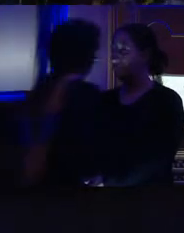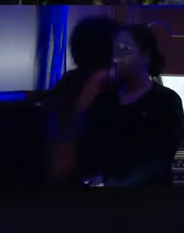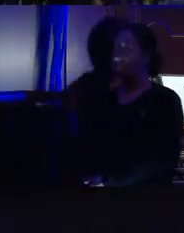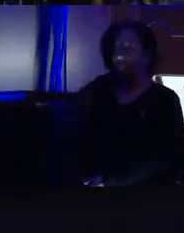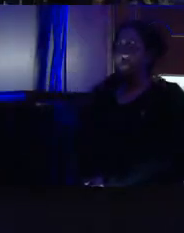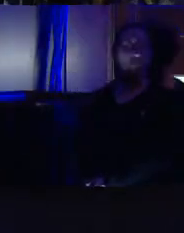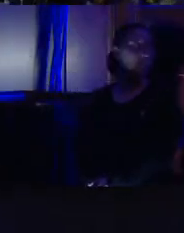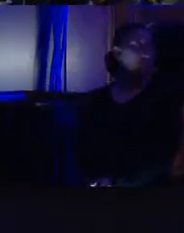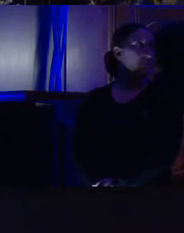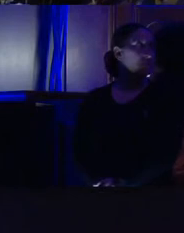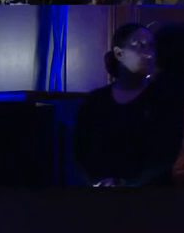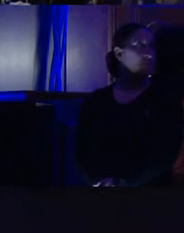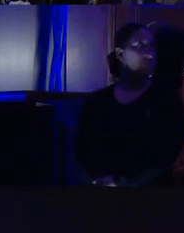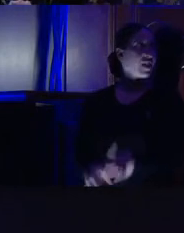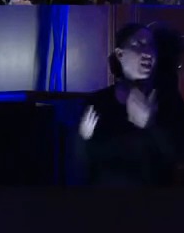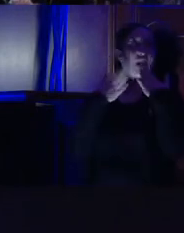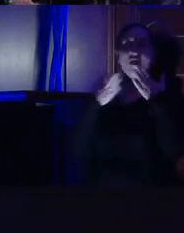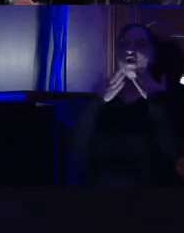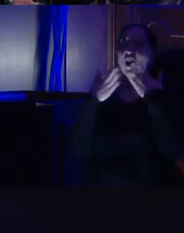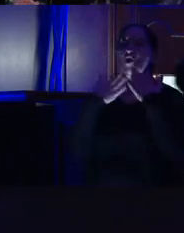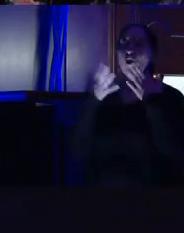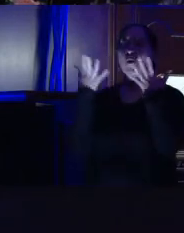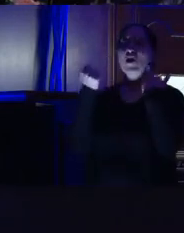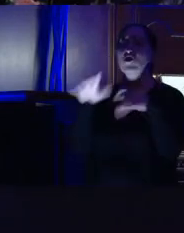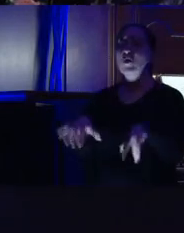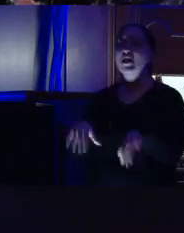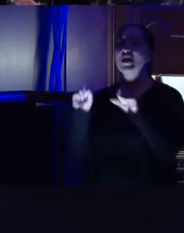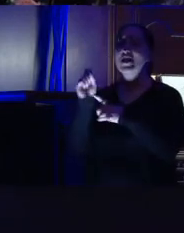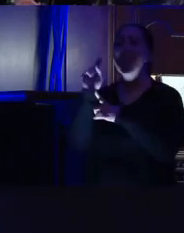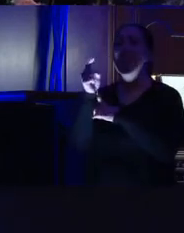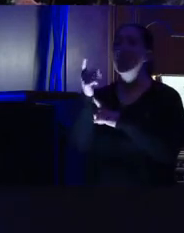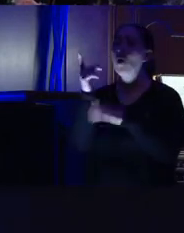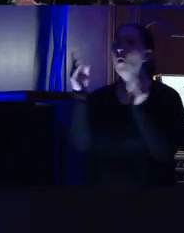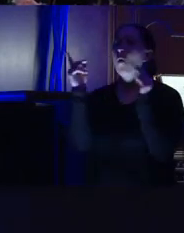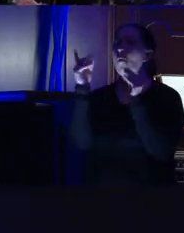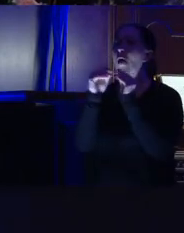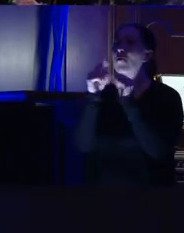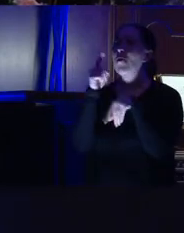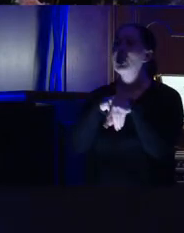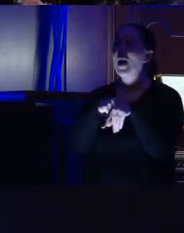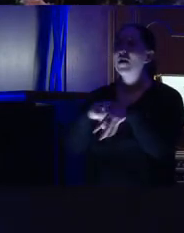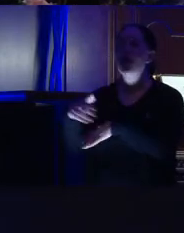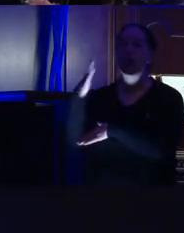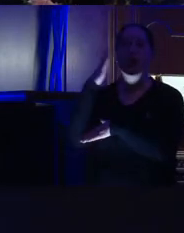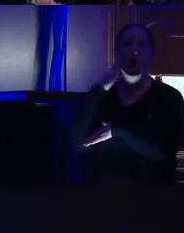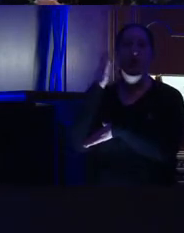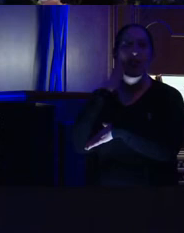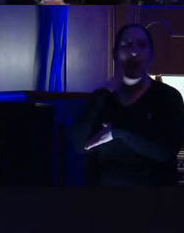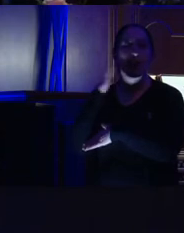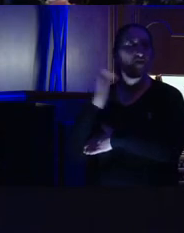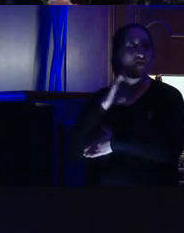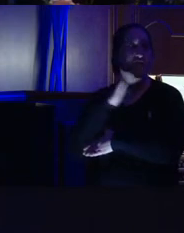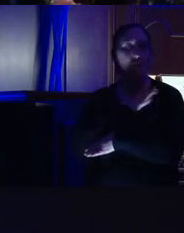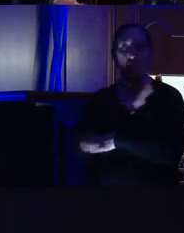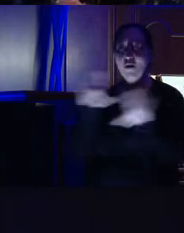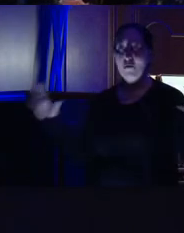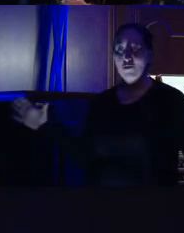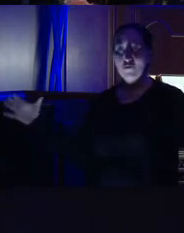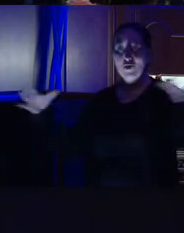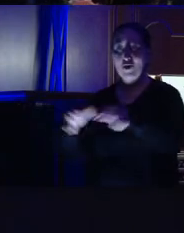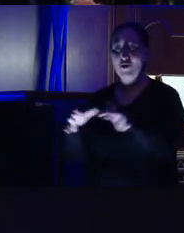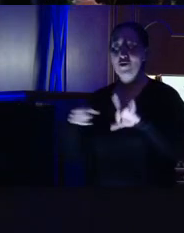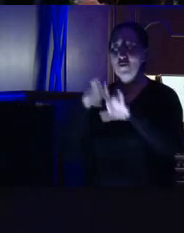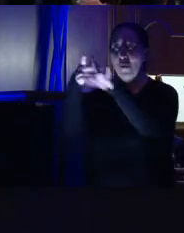Well, thank you, Provost McCauley. I just wanted to take a second to one more time acknowledge the search committee who helped bring us to this point